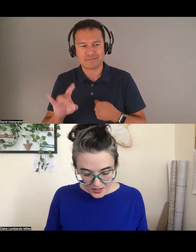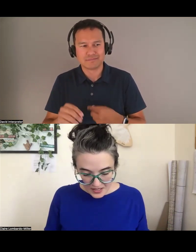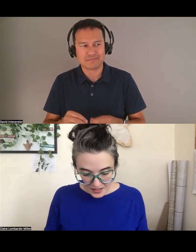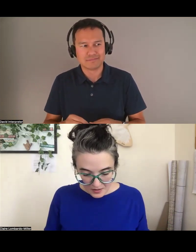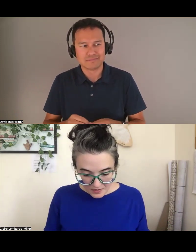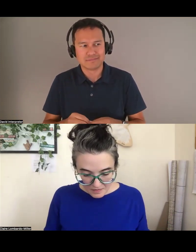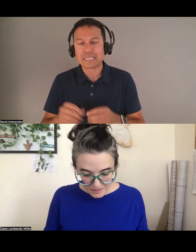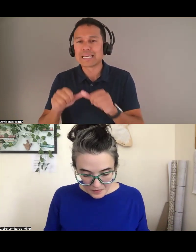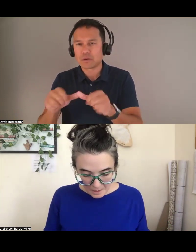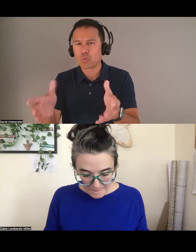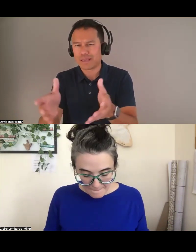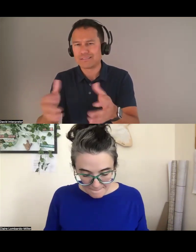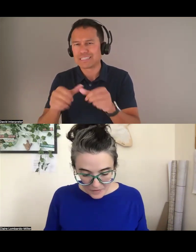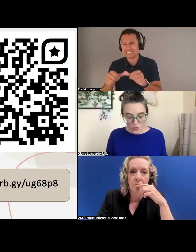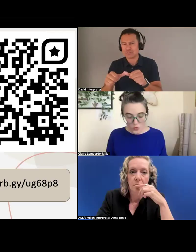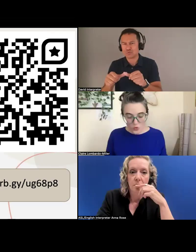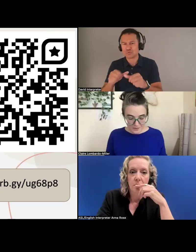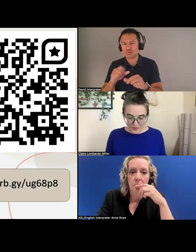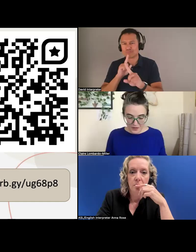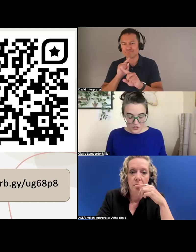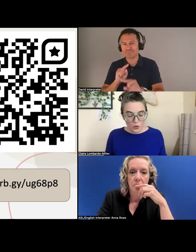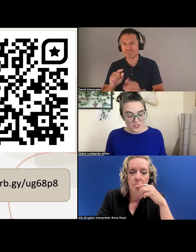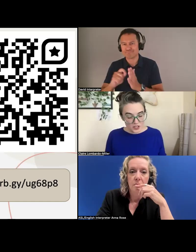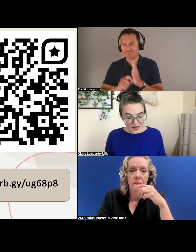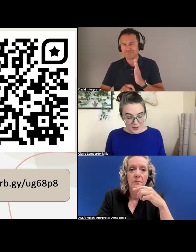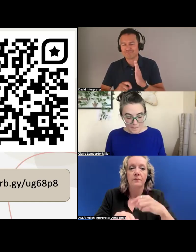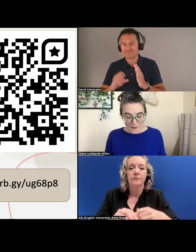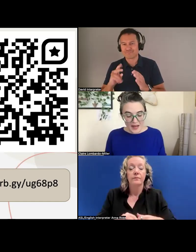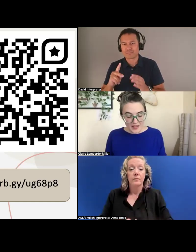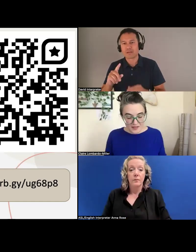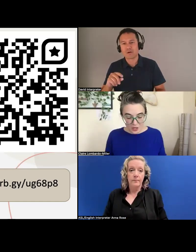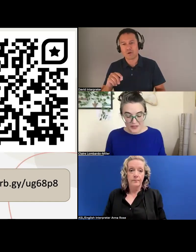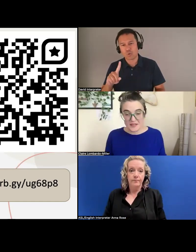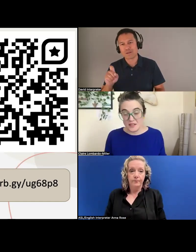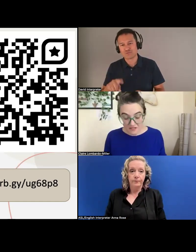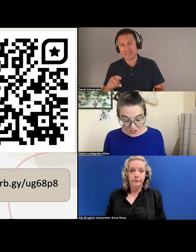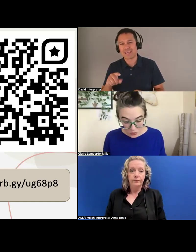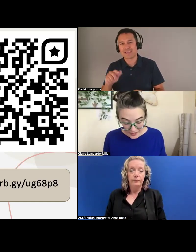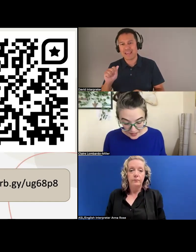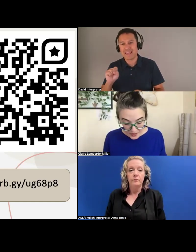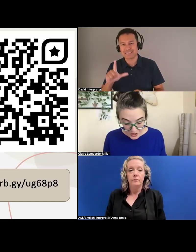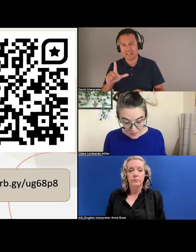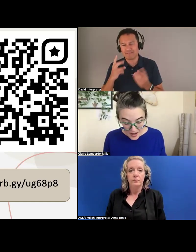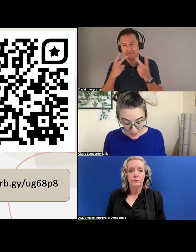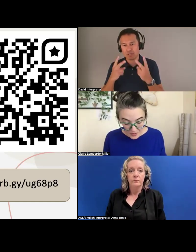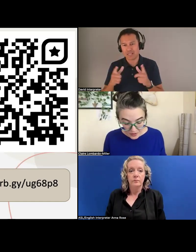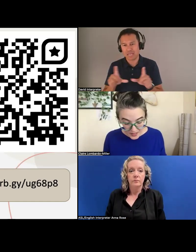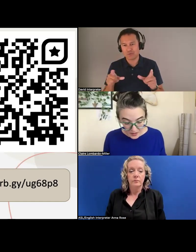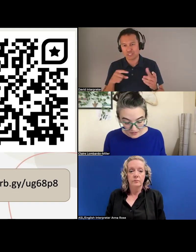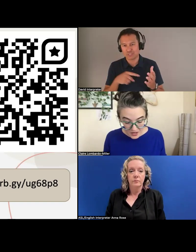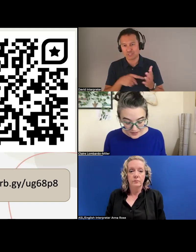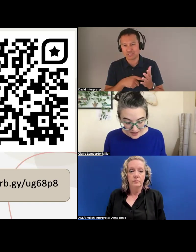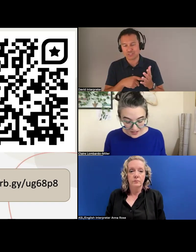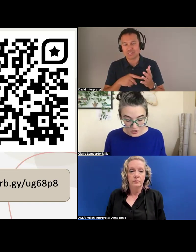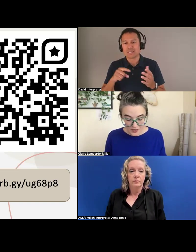Continue to take it. Oh, yes. So question 8, ASL, because it is a visual language, can map the brain